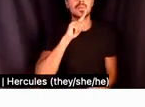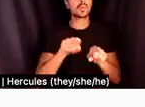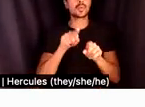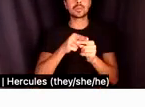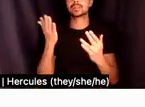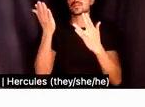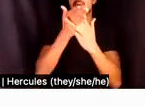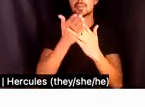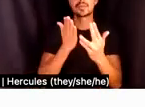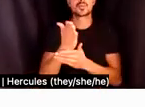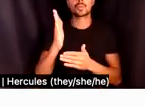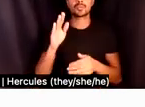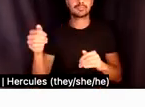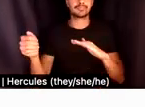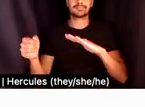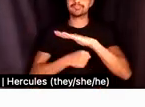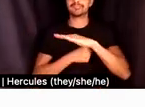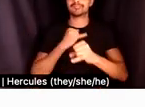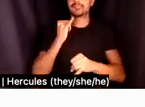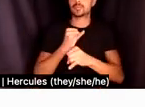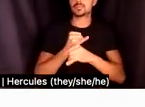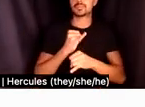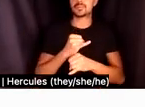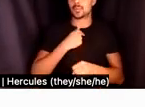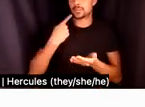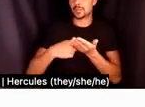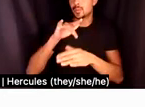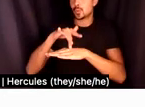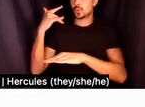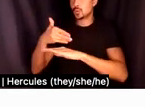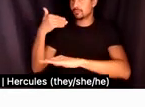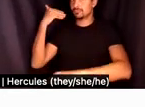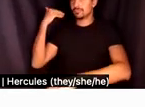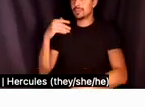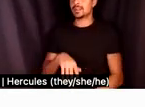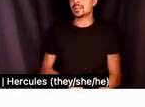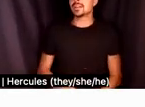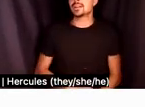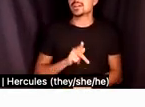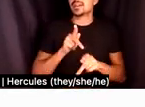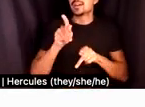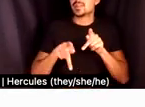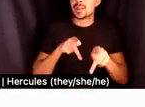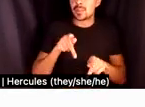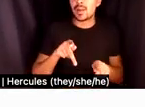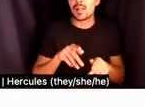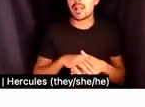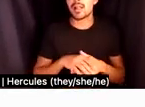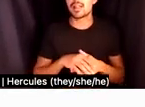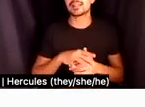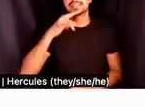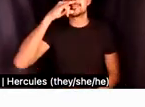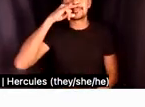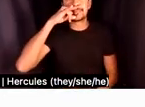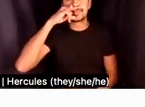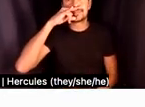disrupted through boarding schools, which we talked about earlier, because people were, kids were